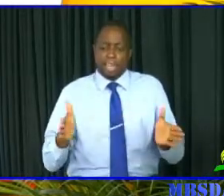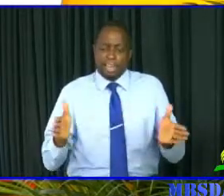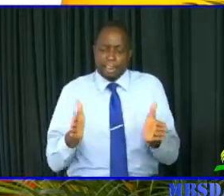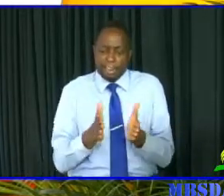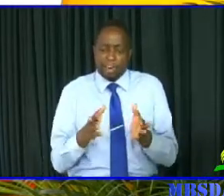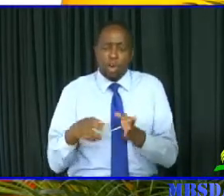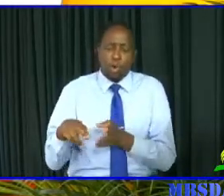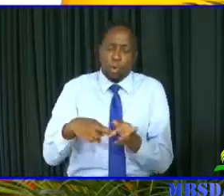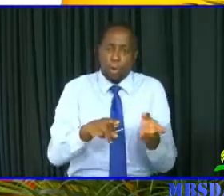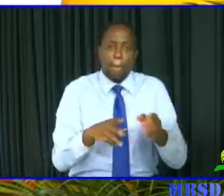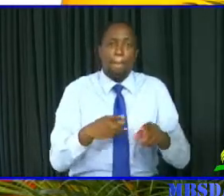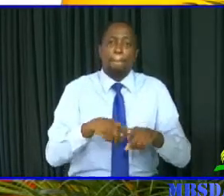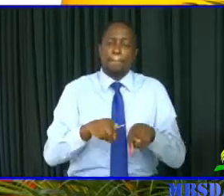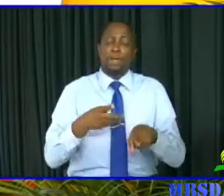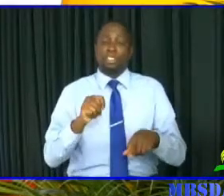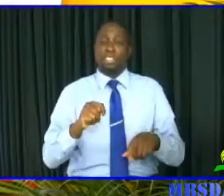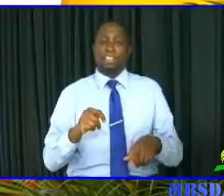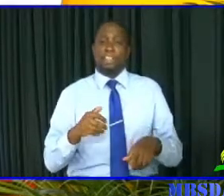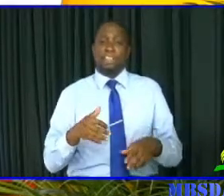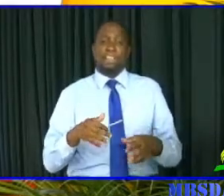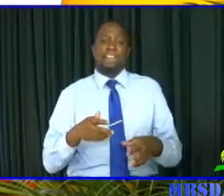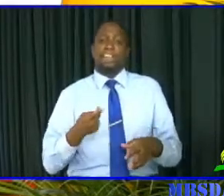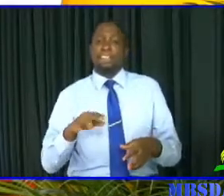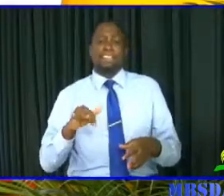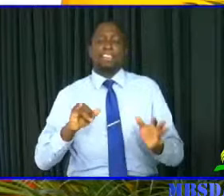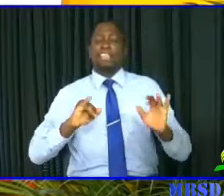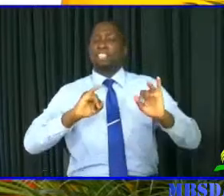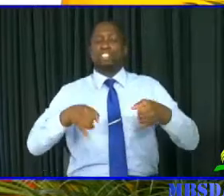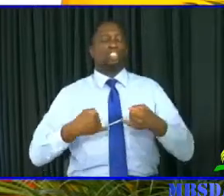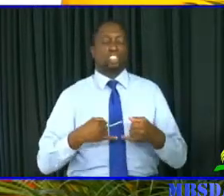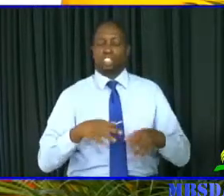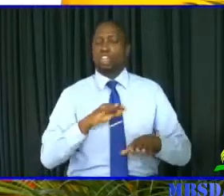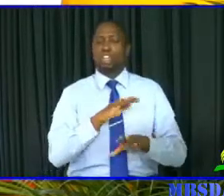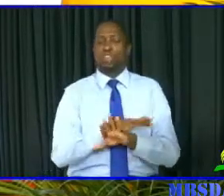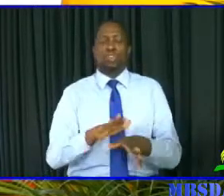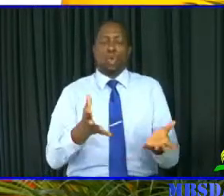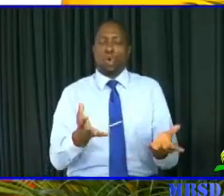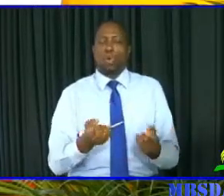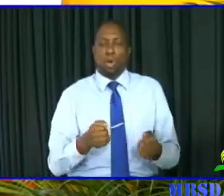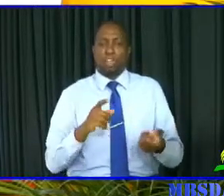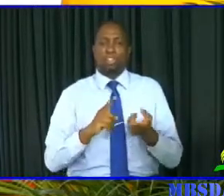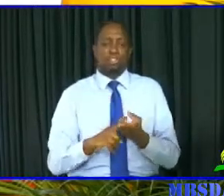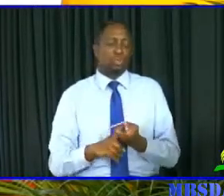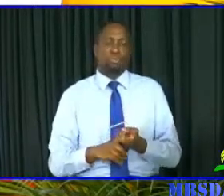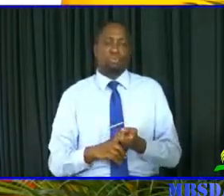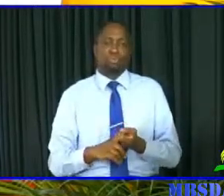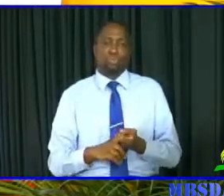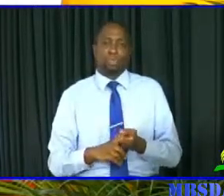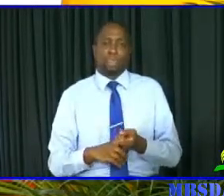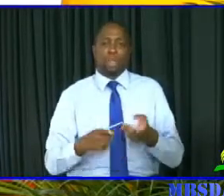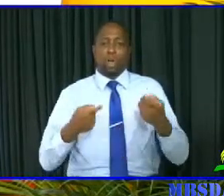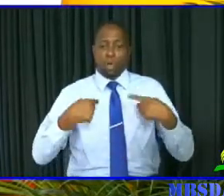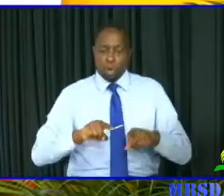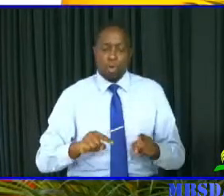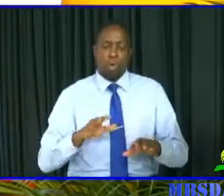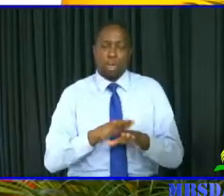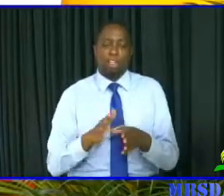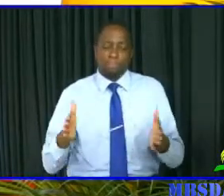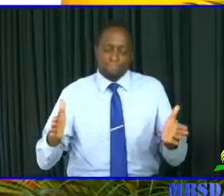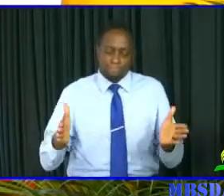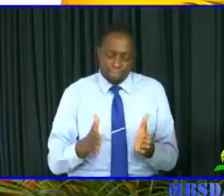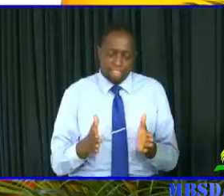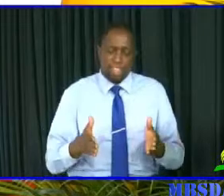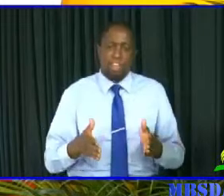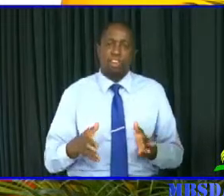world. Some people tonight may be saying just one last time, even though we are under lockdown in many places,